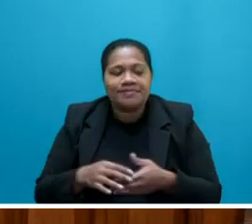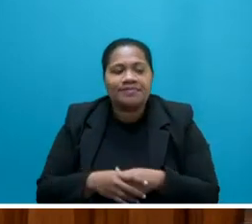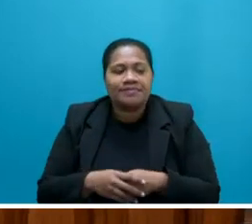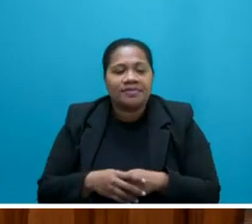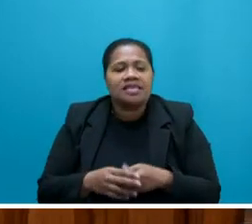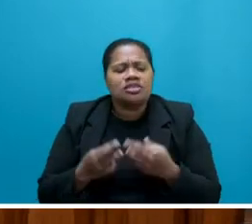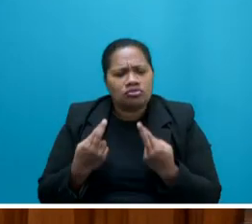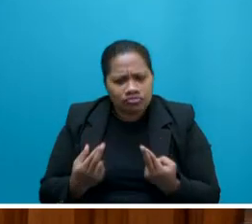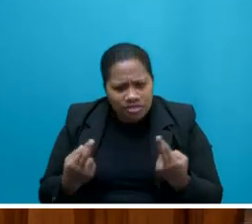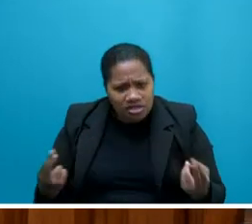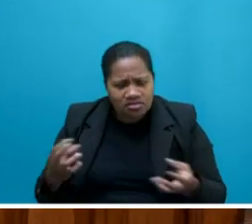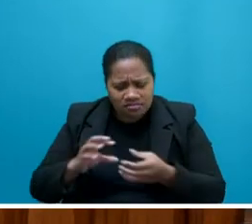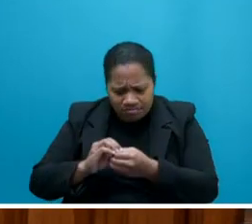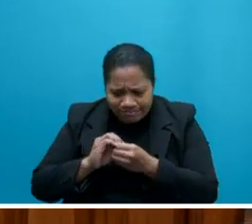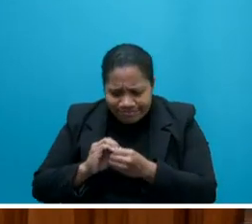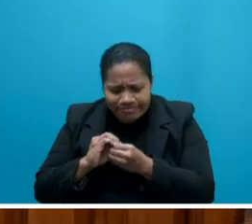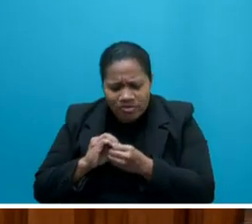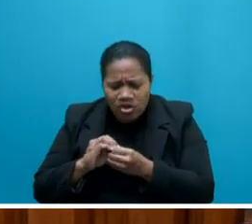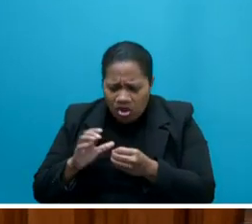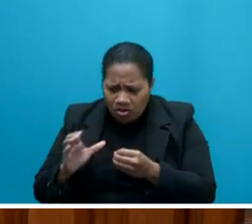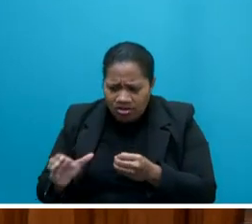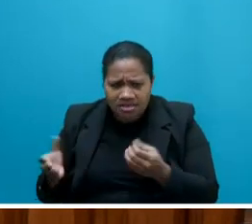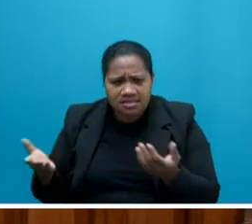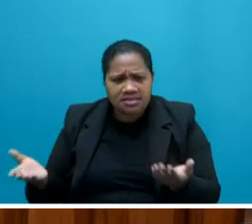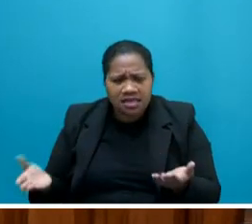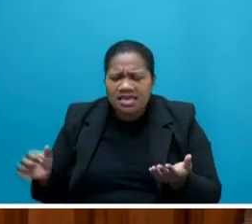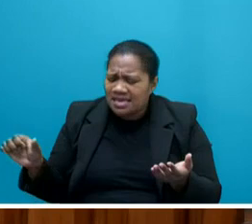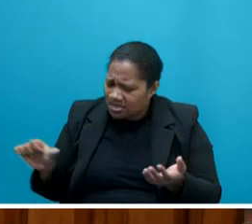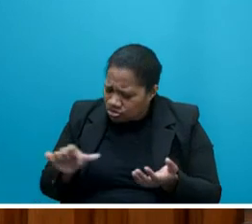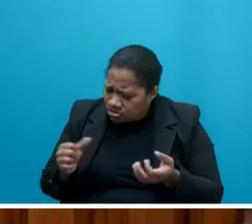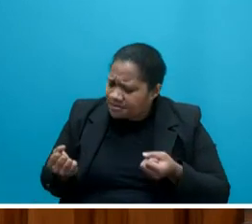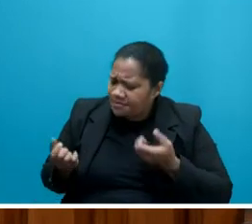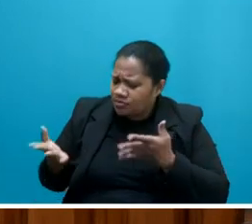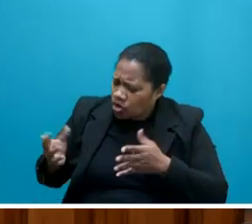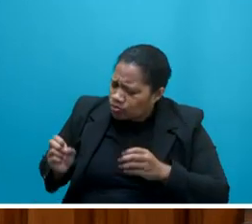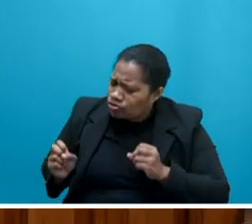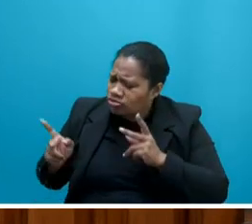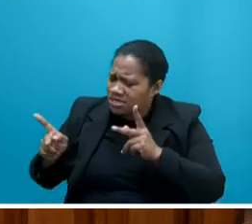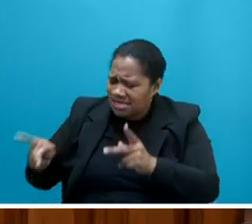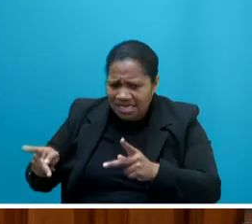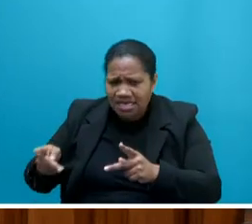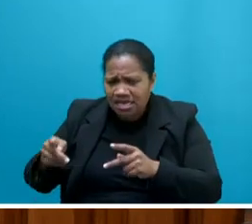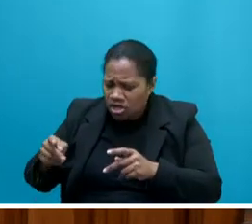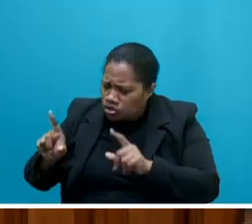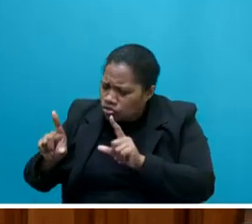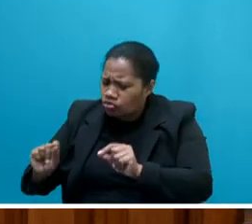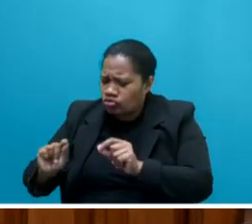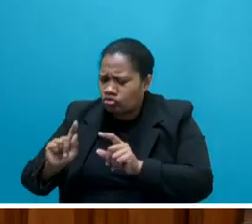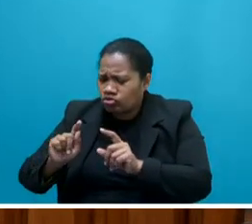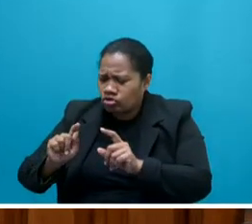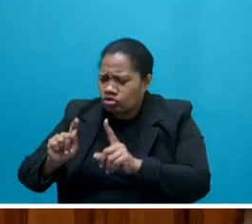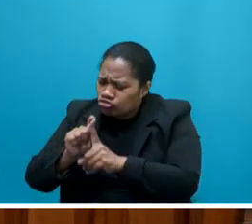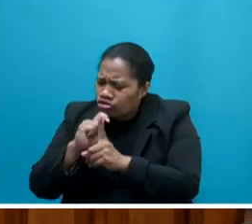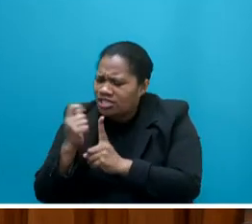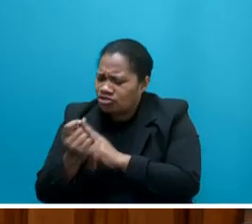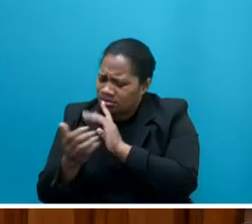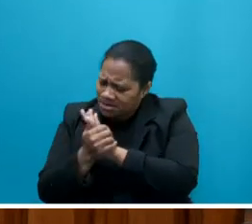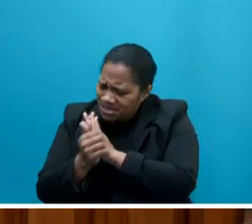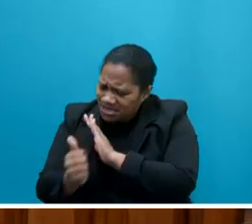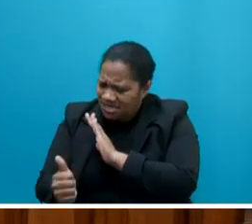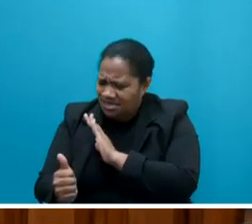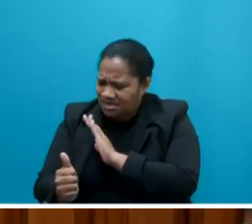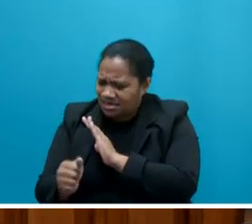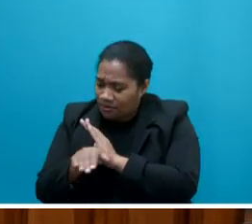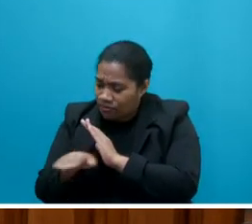owners which can allow them the opportunity to blend their traditional skills and modern knowledge to help in the growth